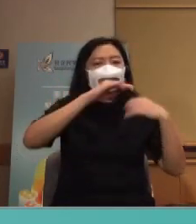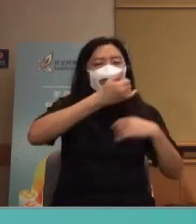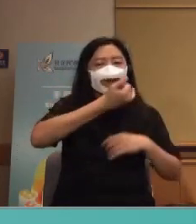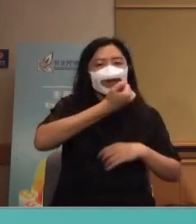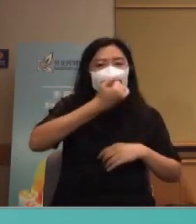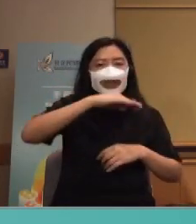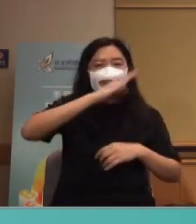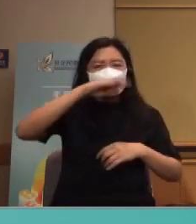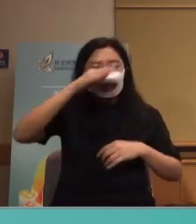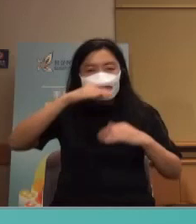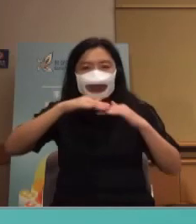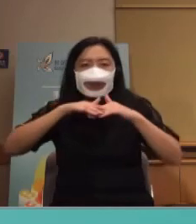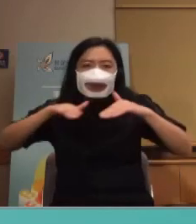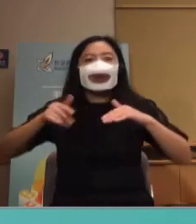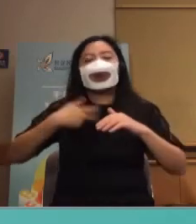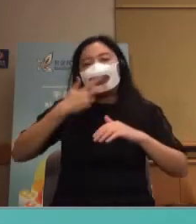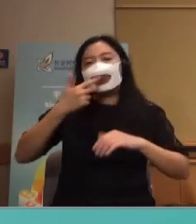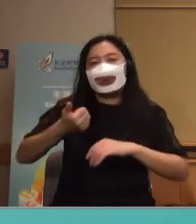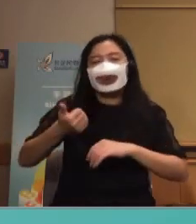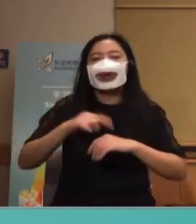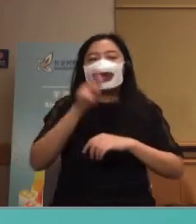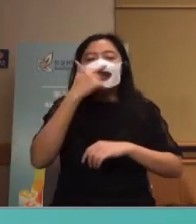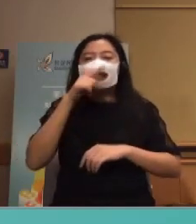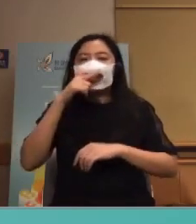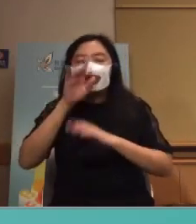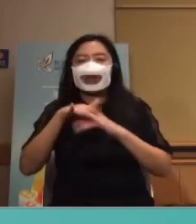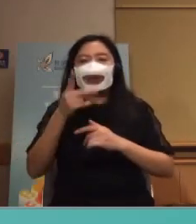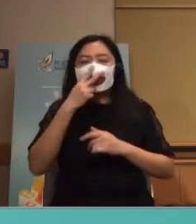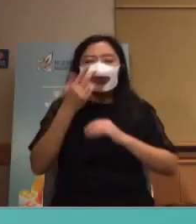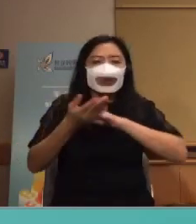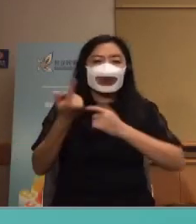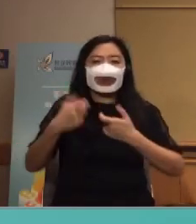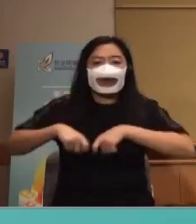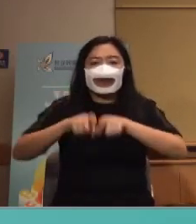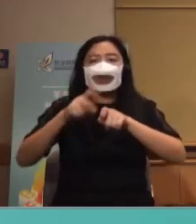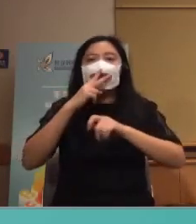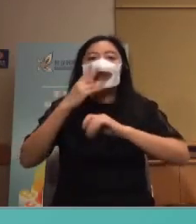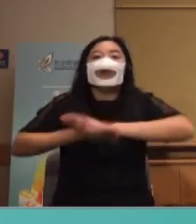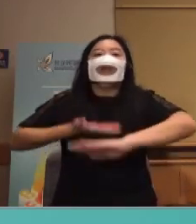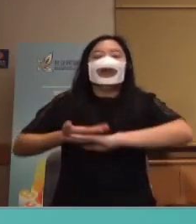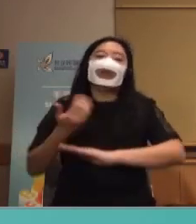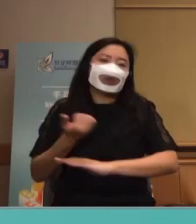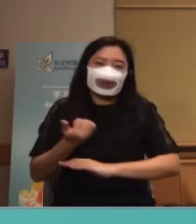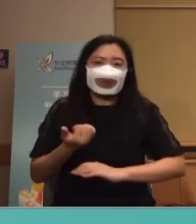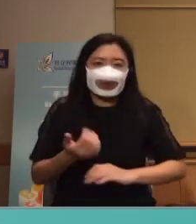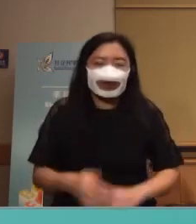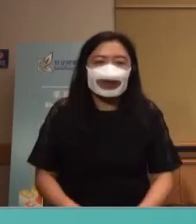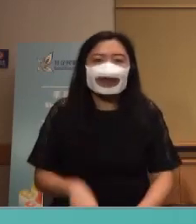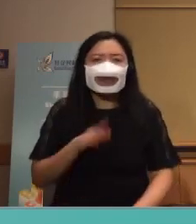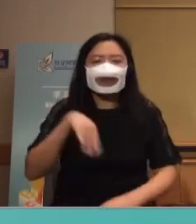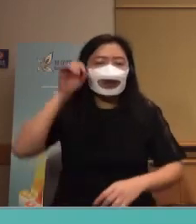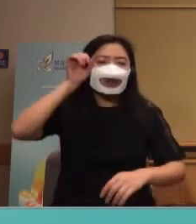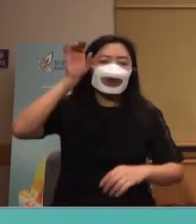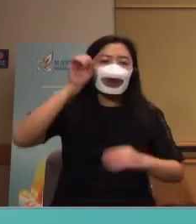start building from the ashes. So impact builders shouldn't lose hope in terms of fundraising and gaining